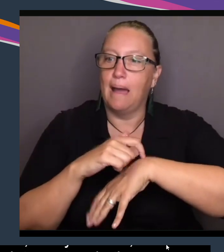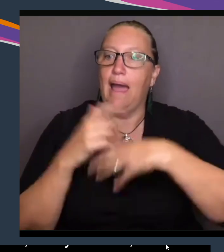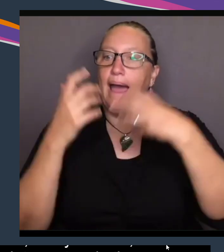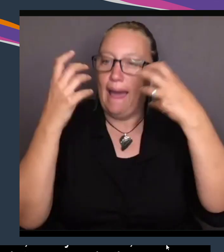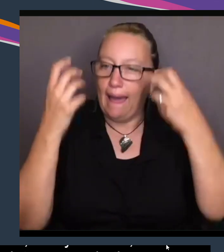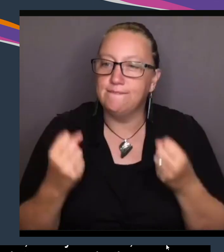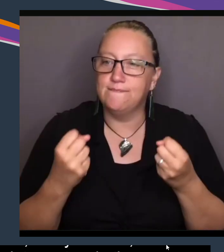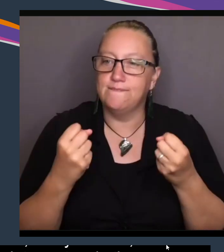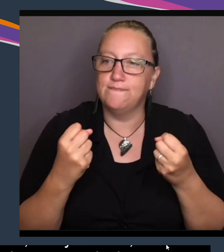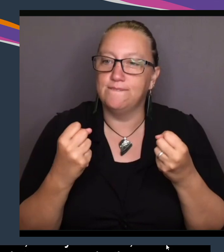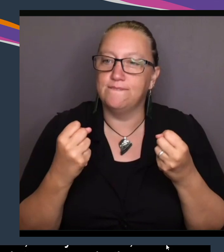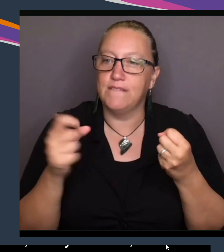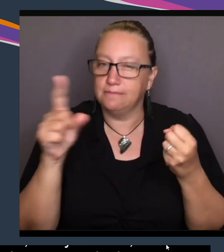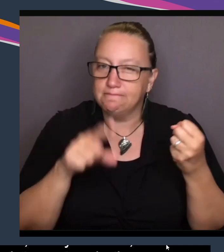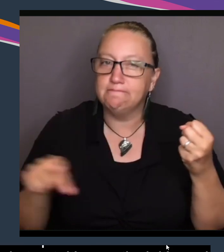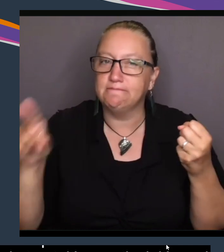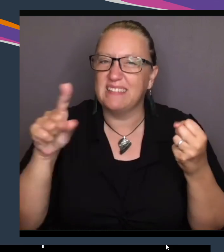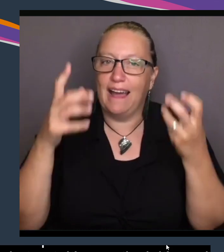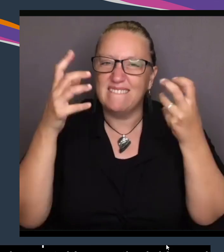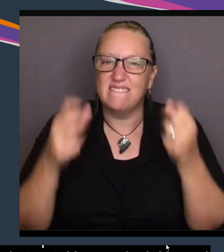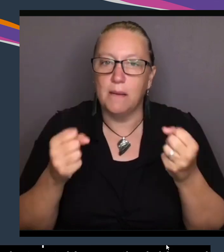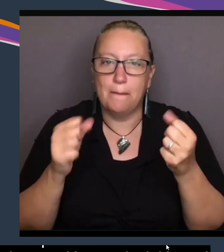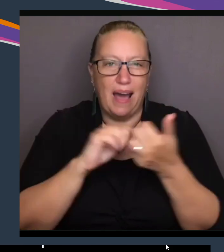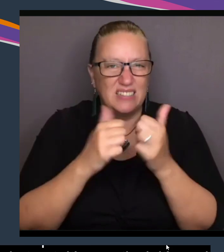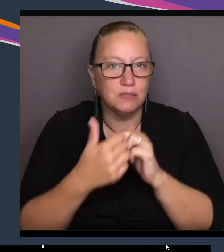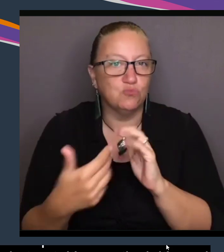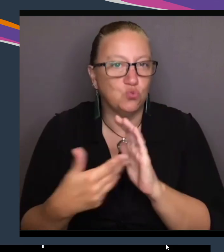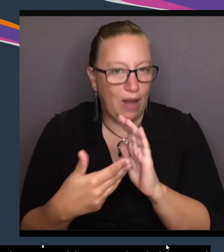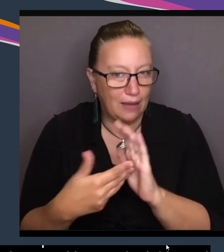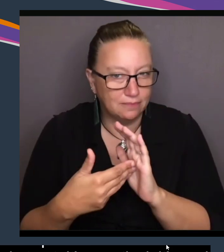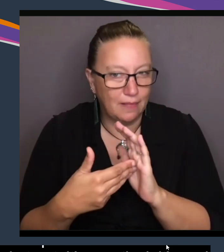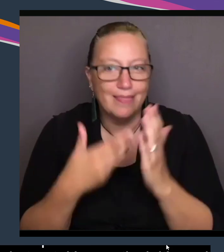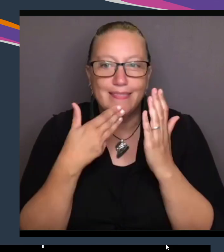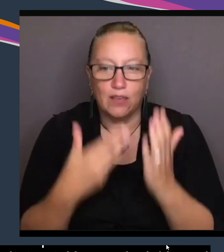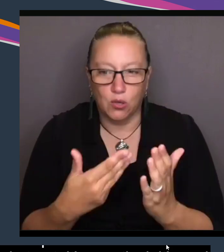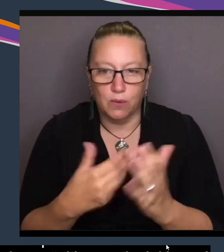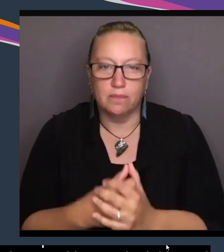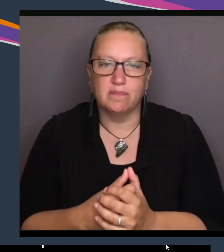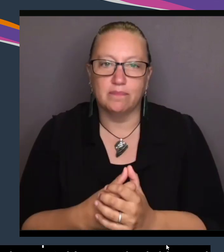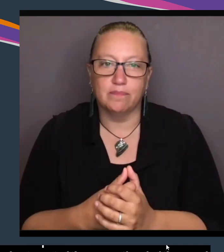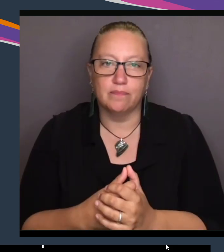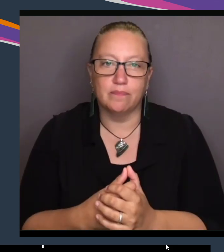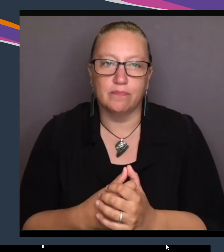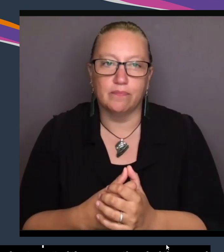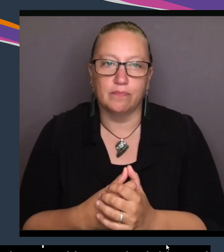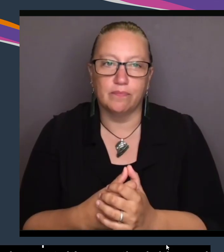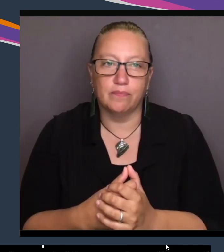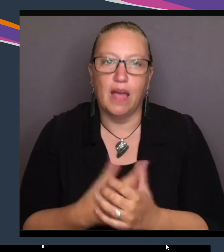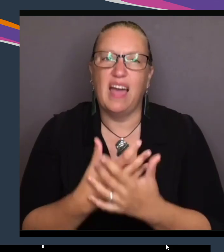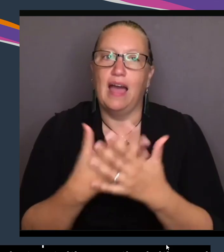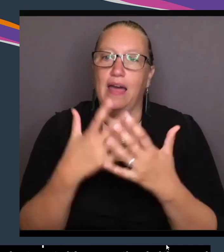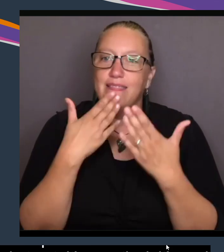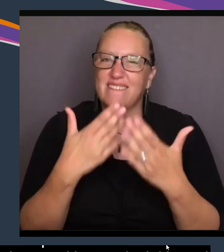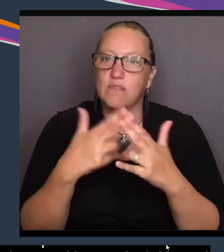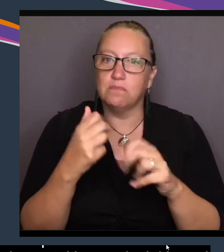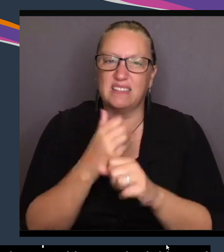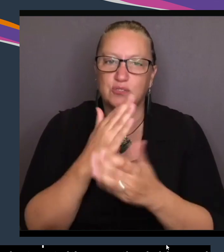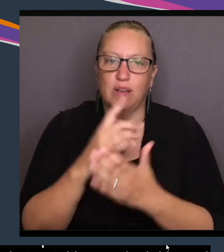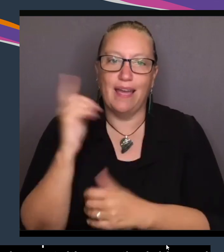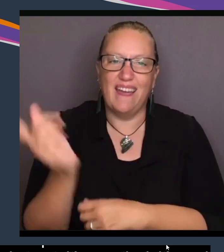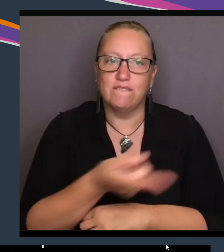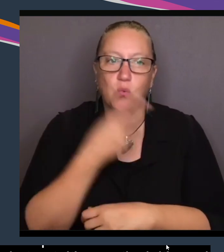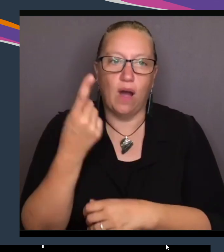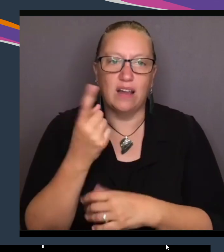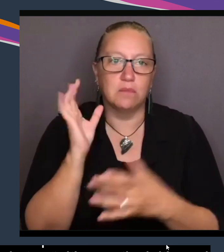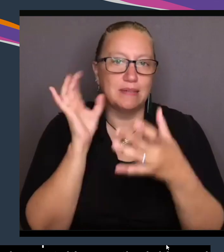for your partnership today, and let's hope we can ensure everyone participates meaningfully.